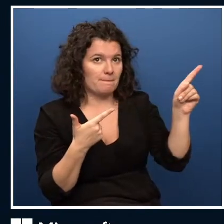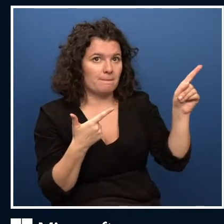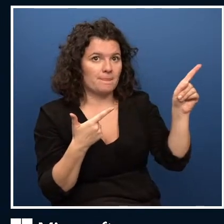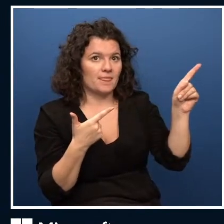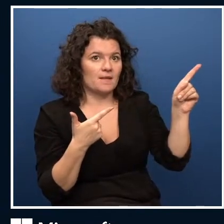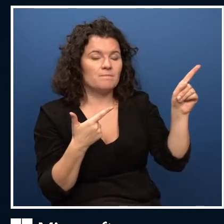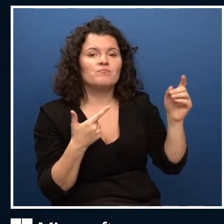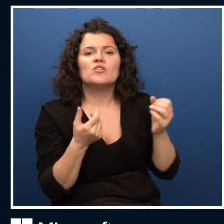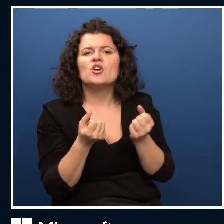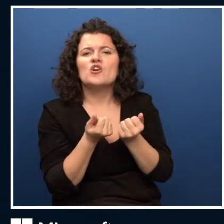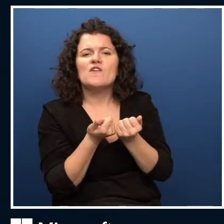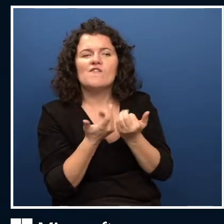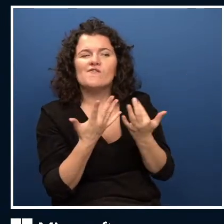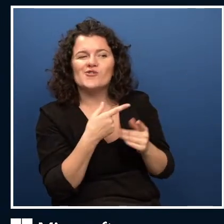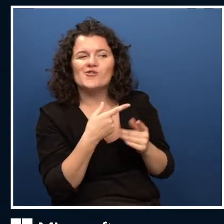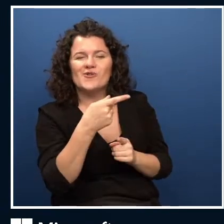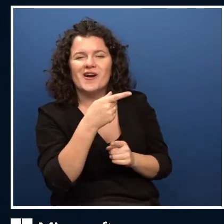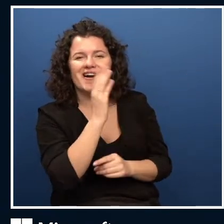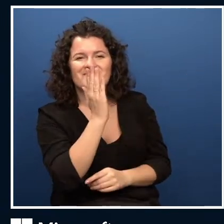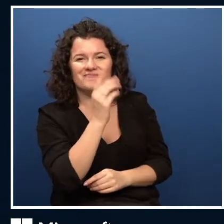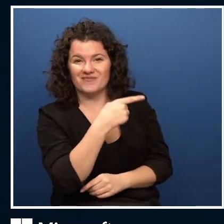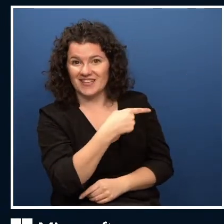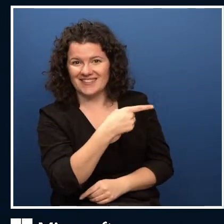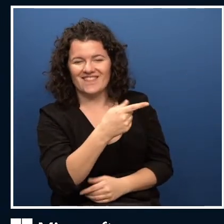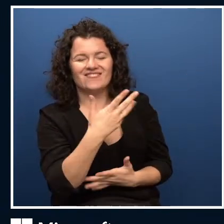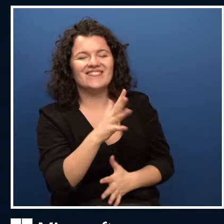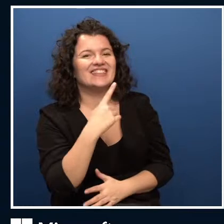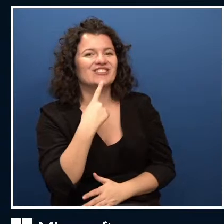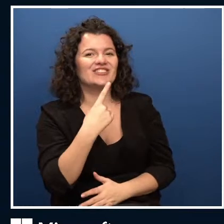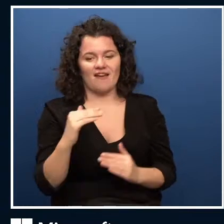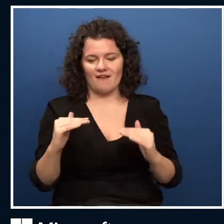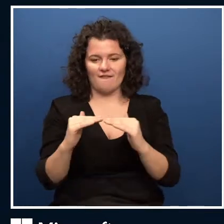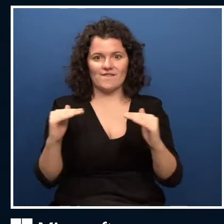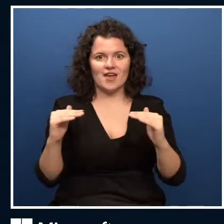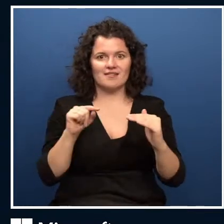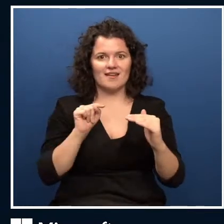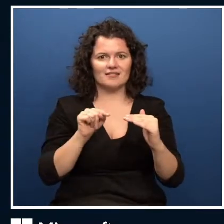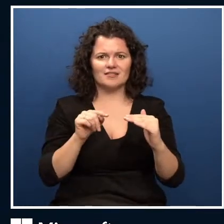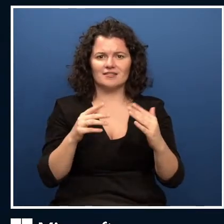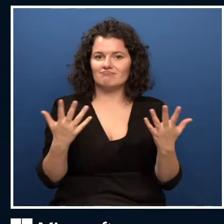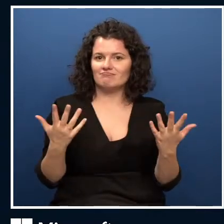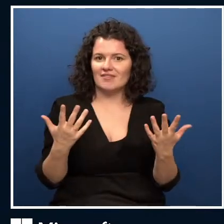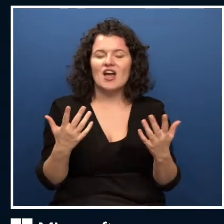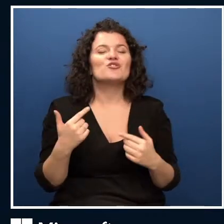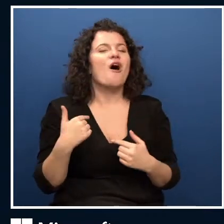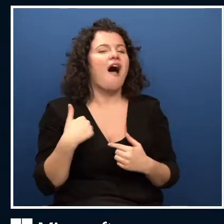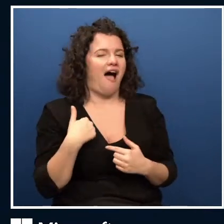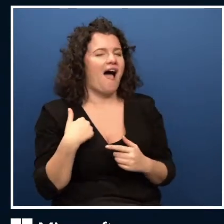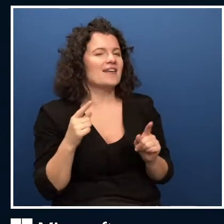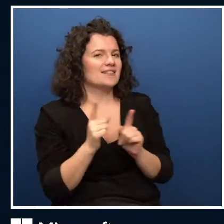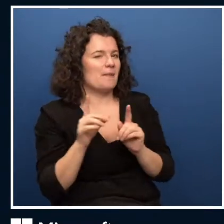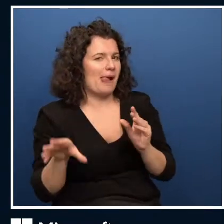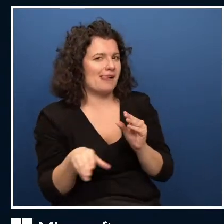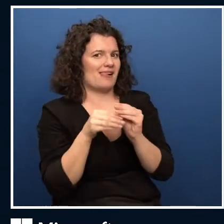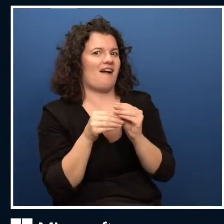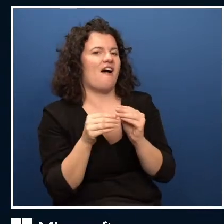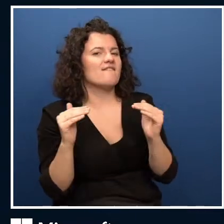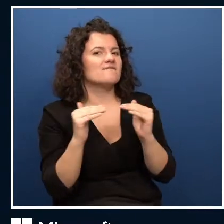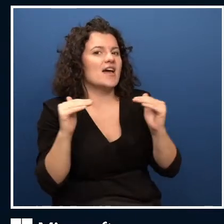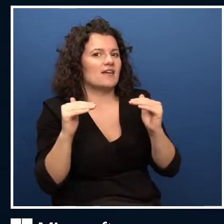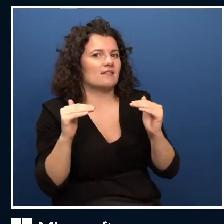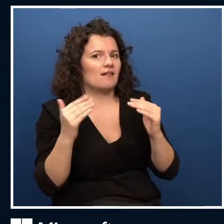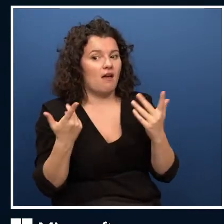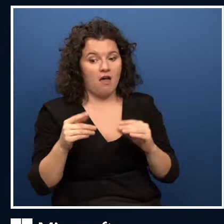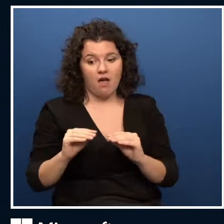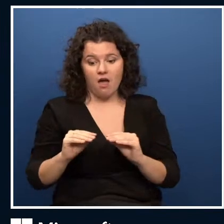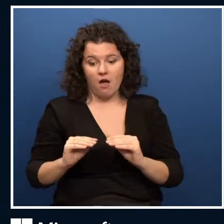about fairness. So I'll tell you a couple of things from the modeling perspectives about what fairness